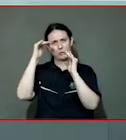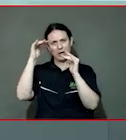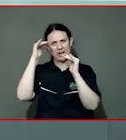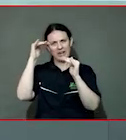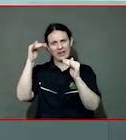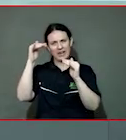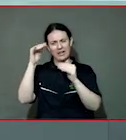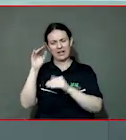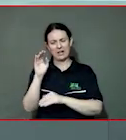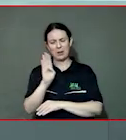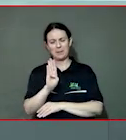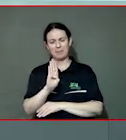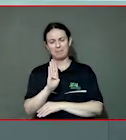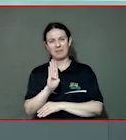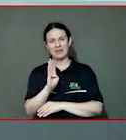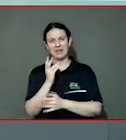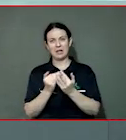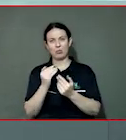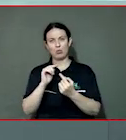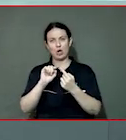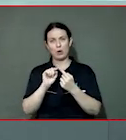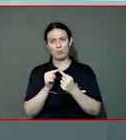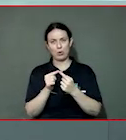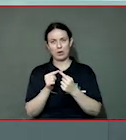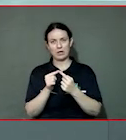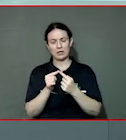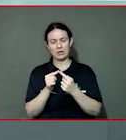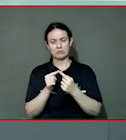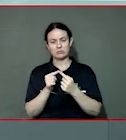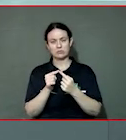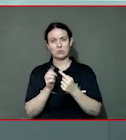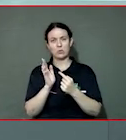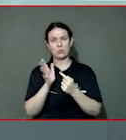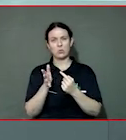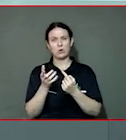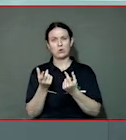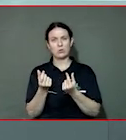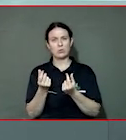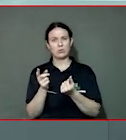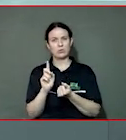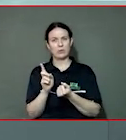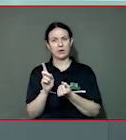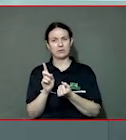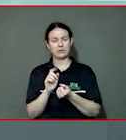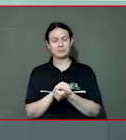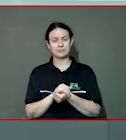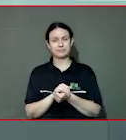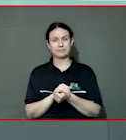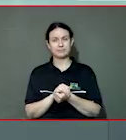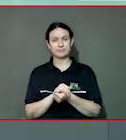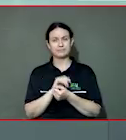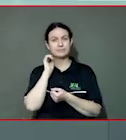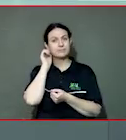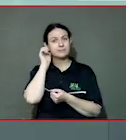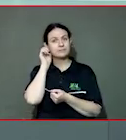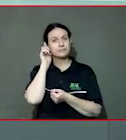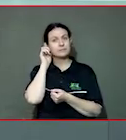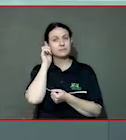of B in degrees Celsius to choose from the ones there. Okay, now you